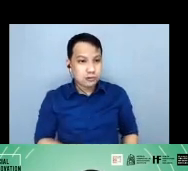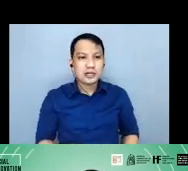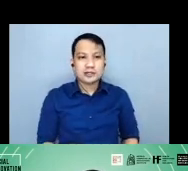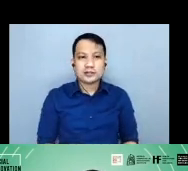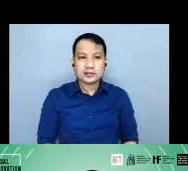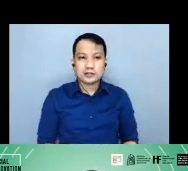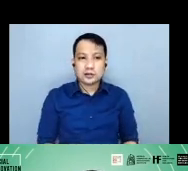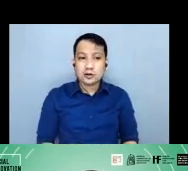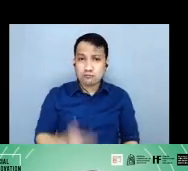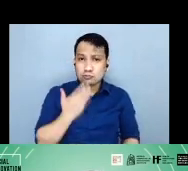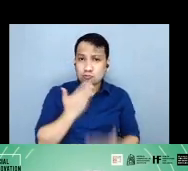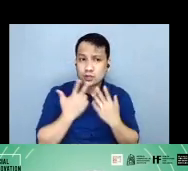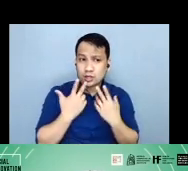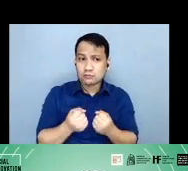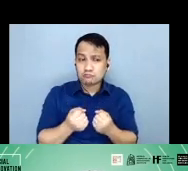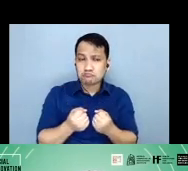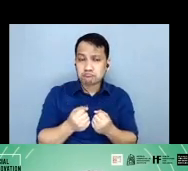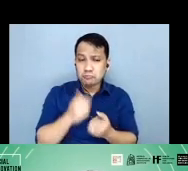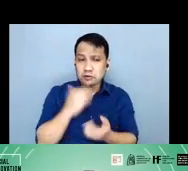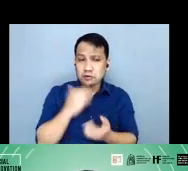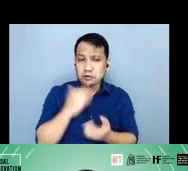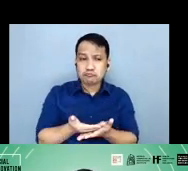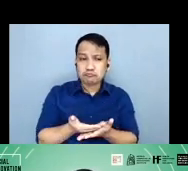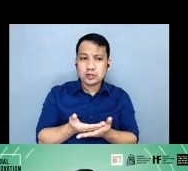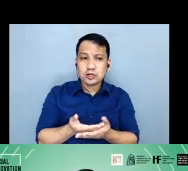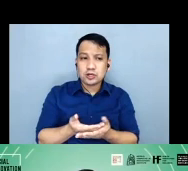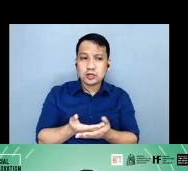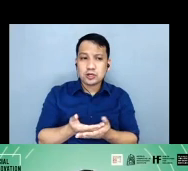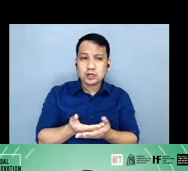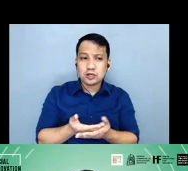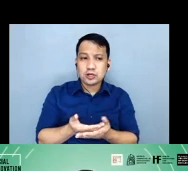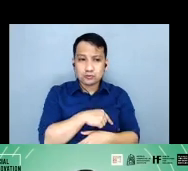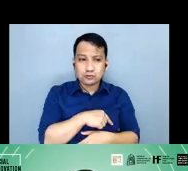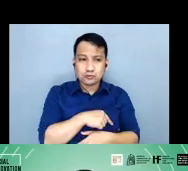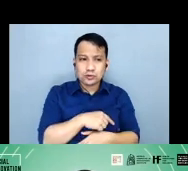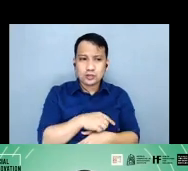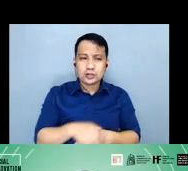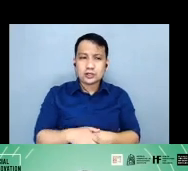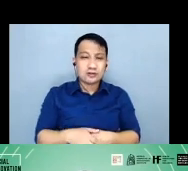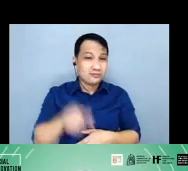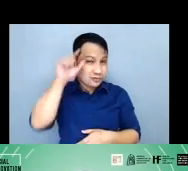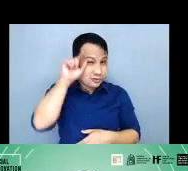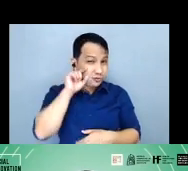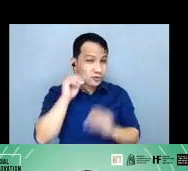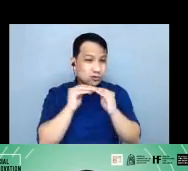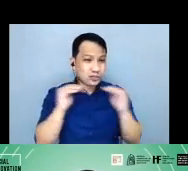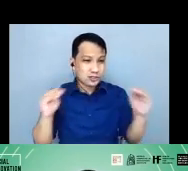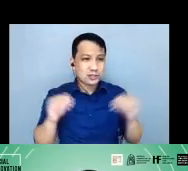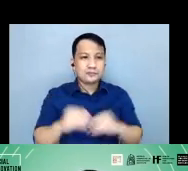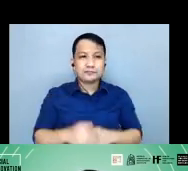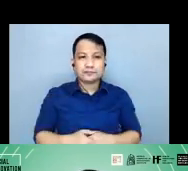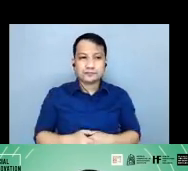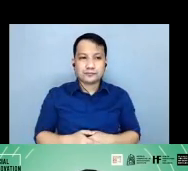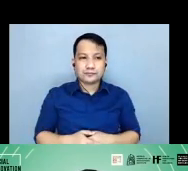Third is good health and well-being. Quality education. Gender equality. 6